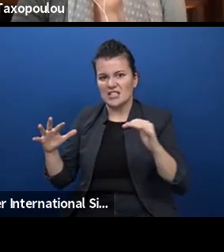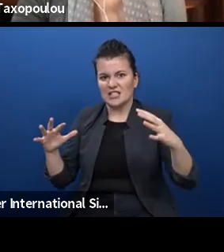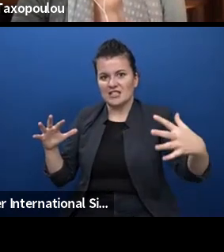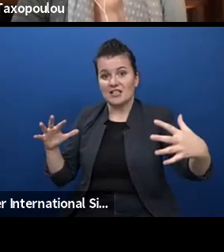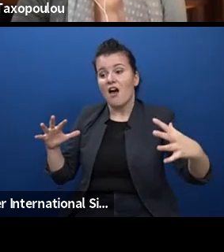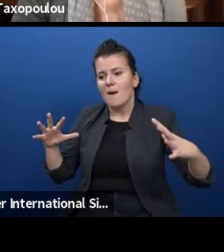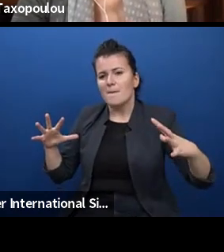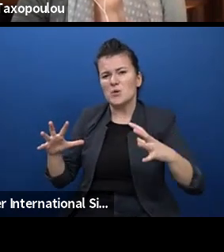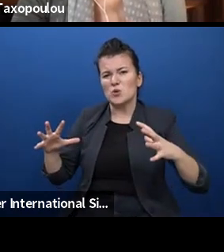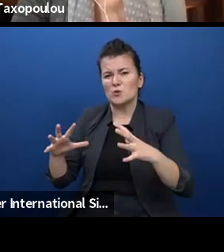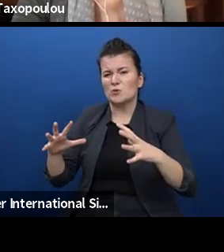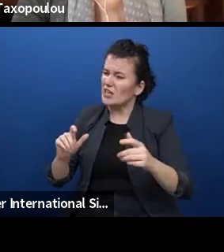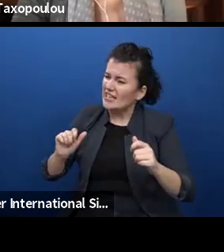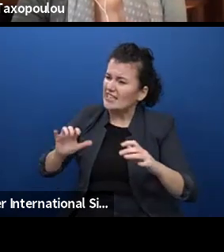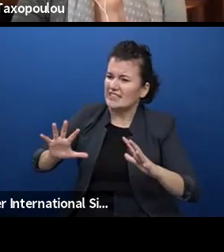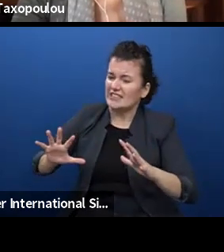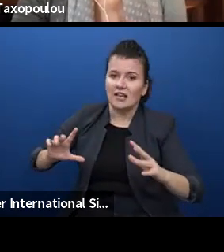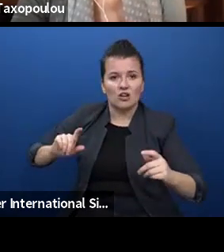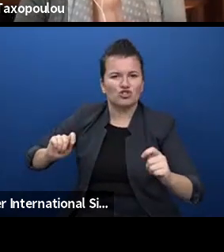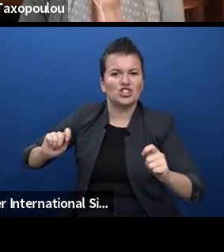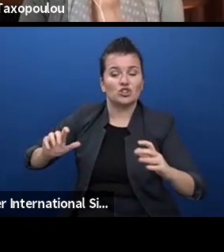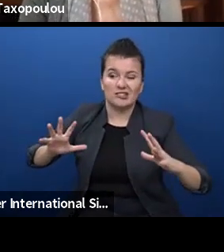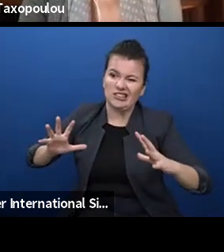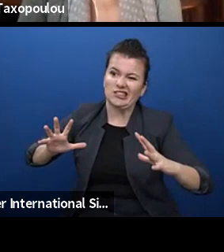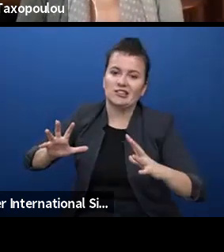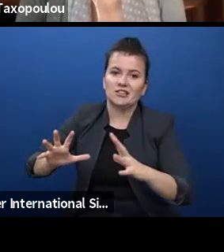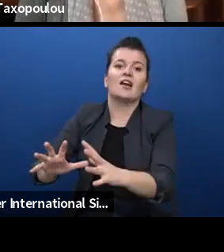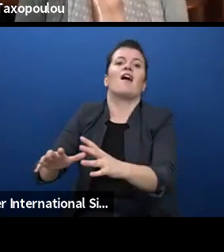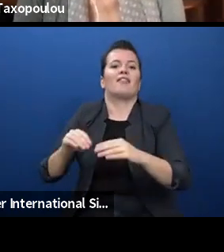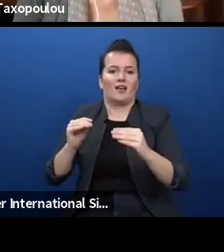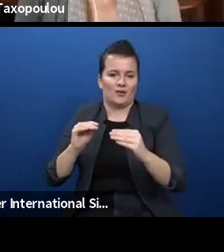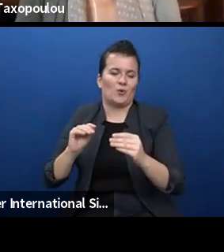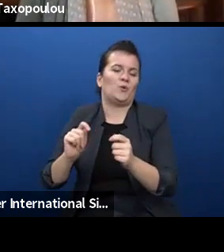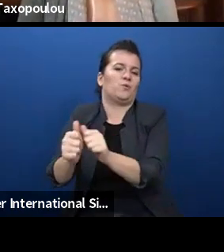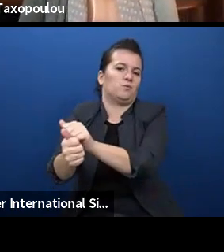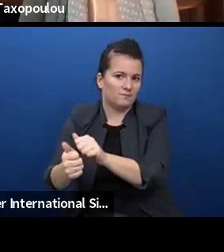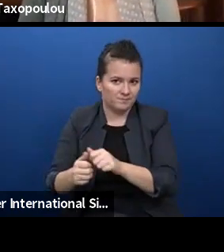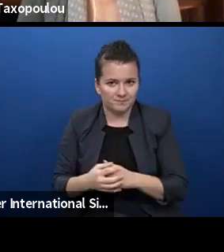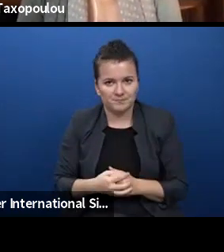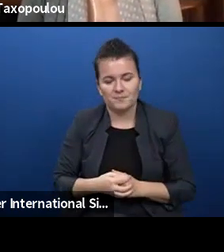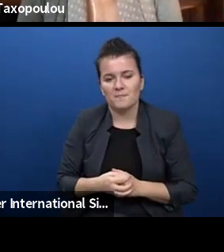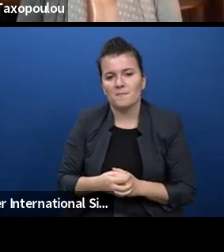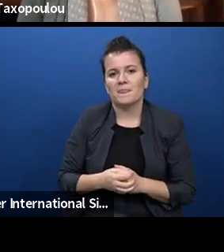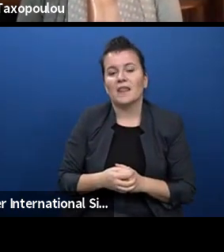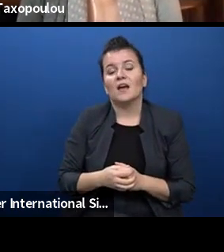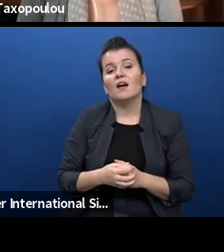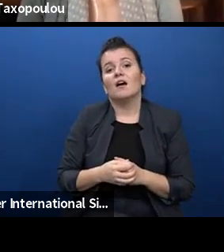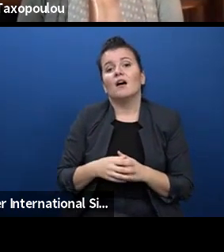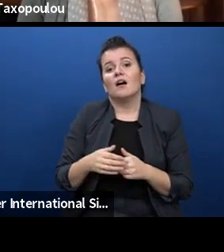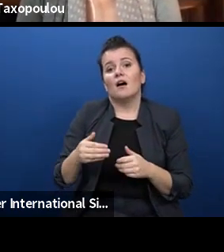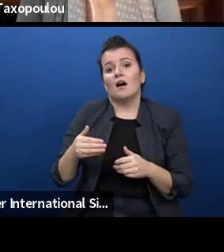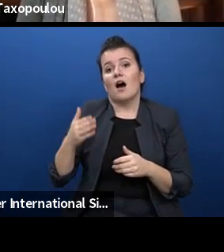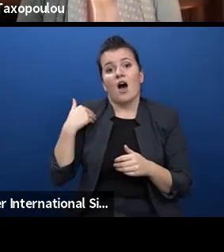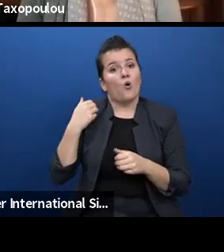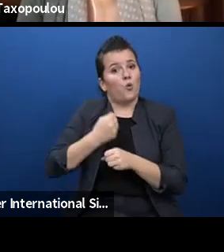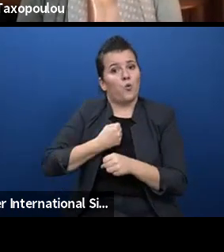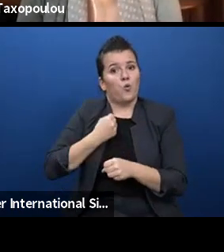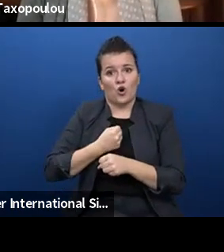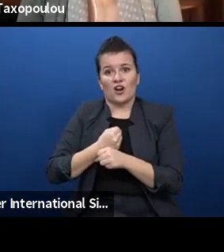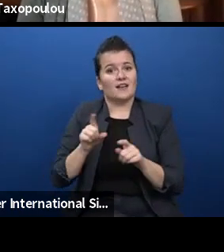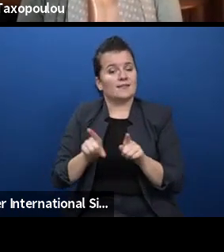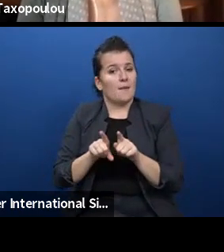Just sort of following on from that a bit, the other thing that I think we've used quite a lot is working from the bottom up and from the